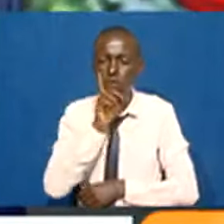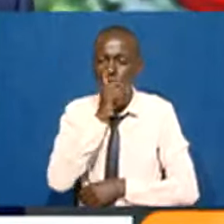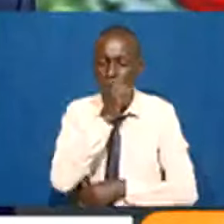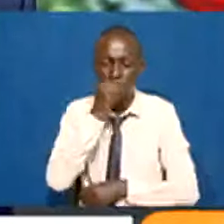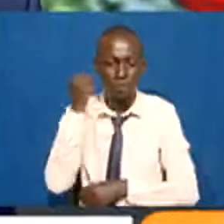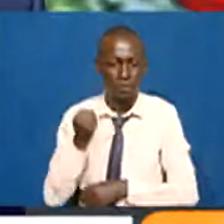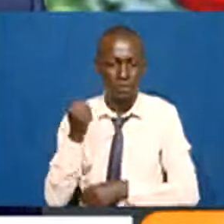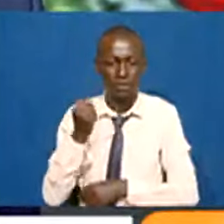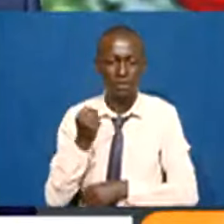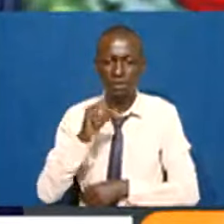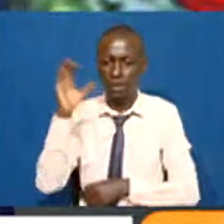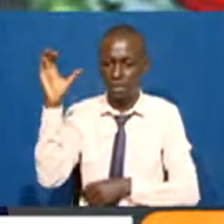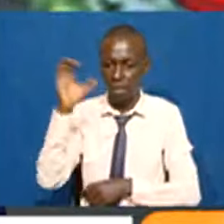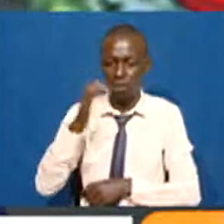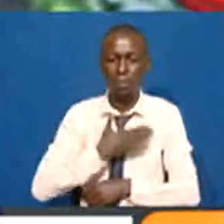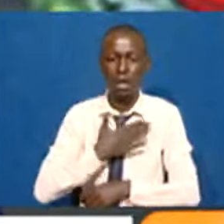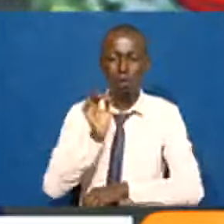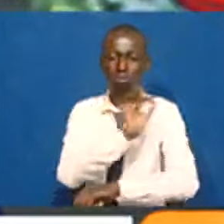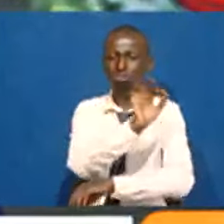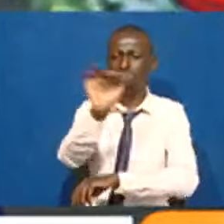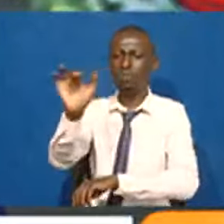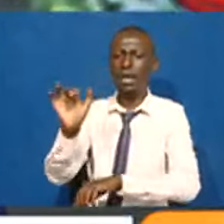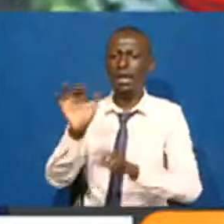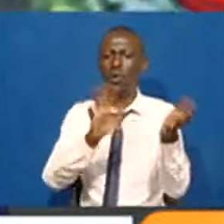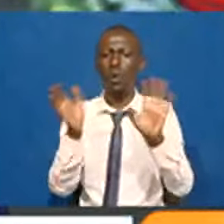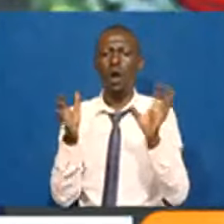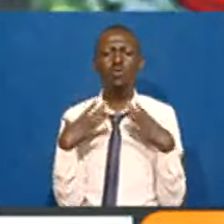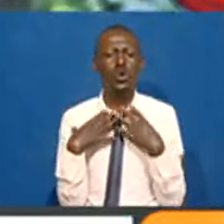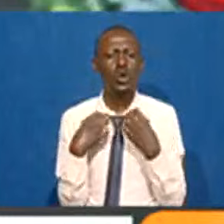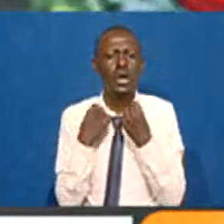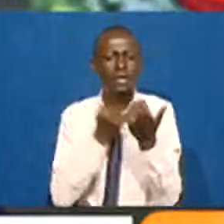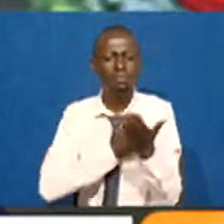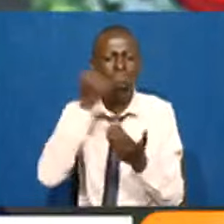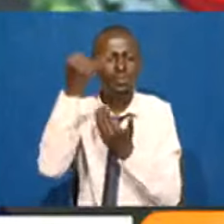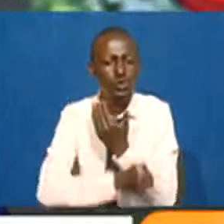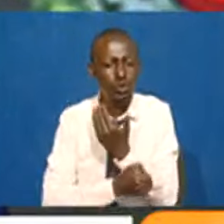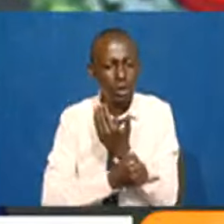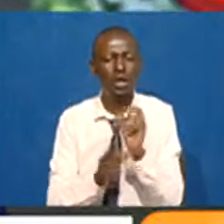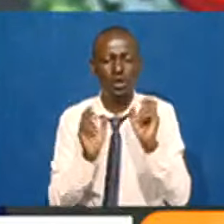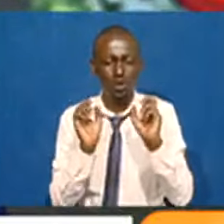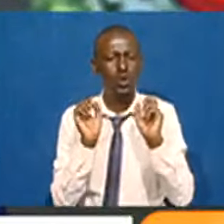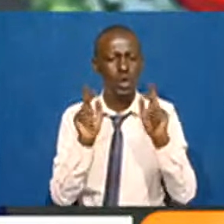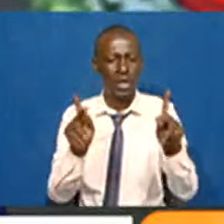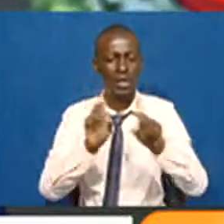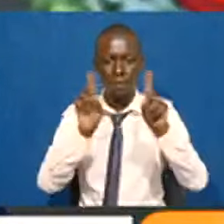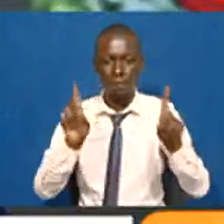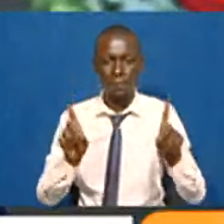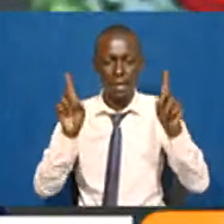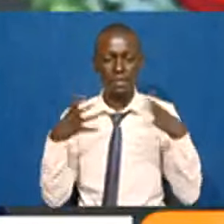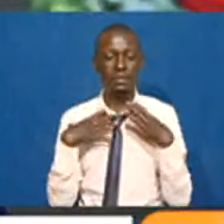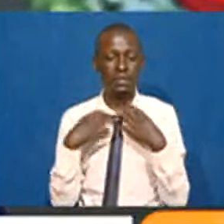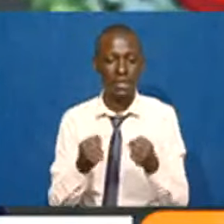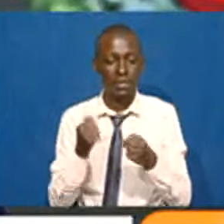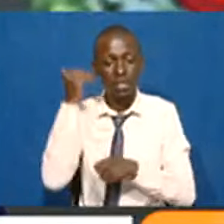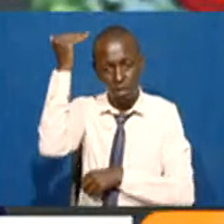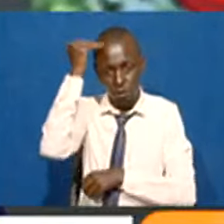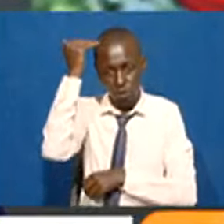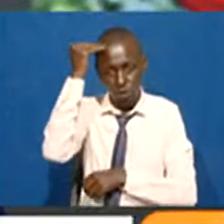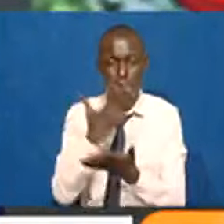a number of our clients have been asking about the health cover, which is okay. But you know, health is somehow